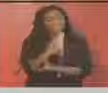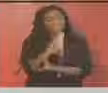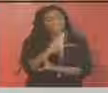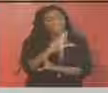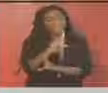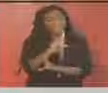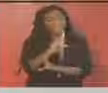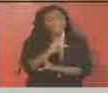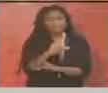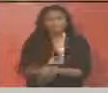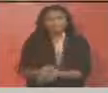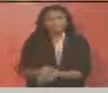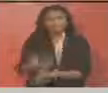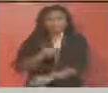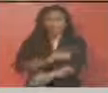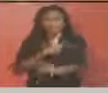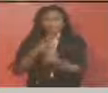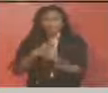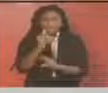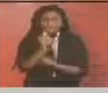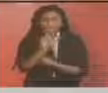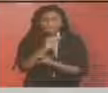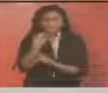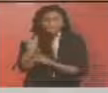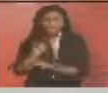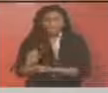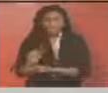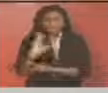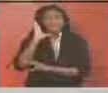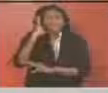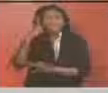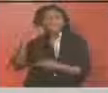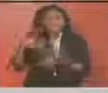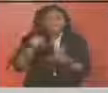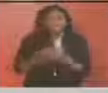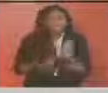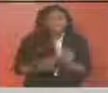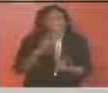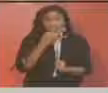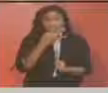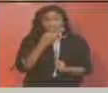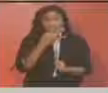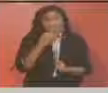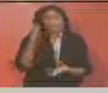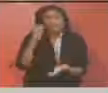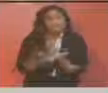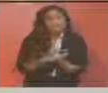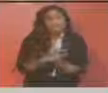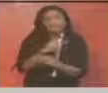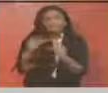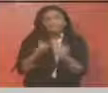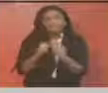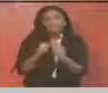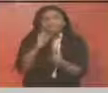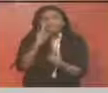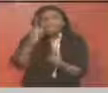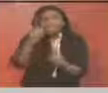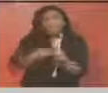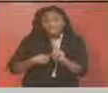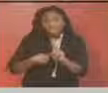Oxford AstraZeneca, which we are expecting in this country, on February 15th, only 1 month